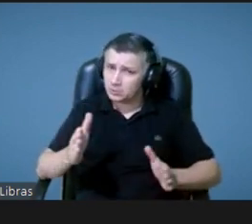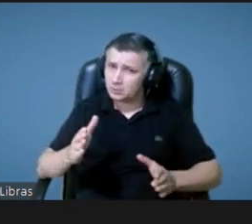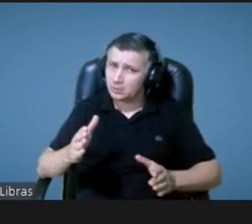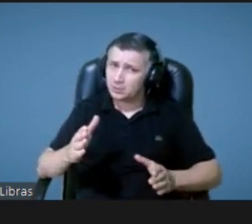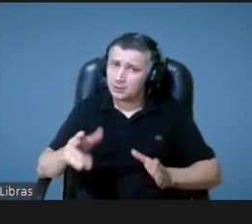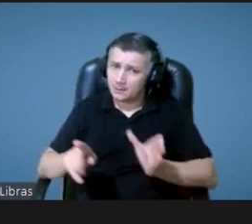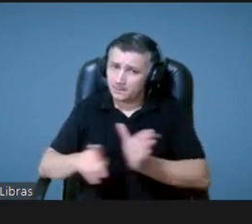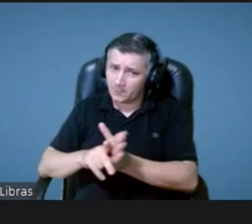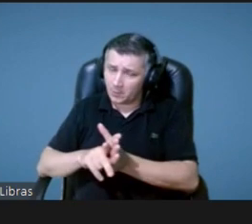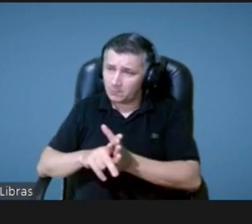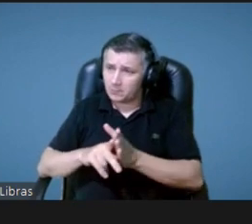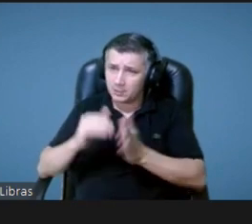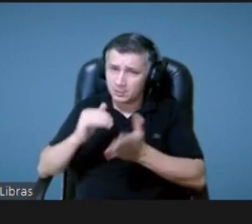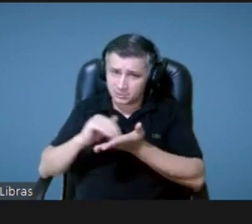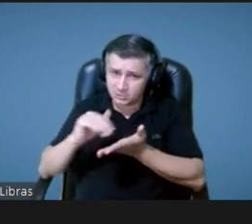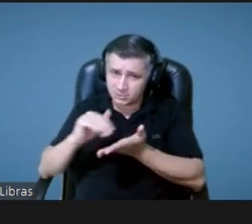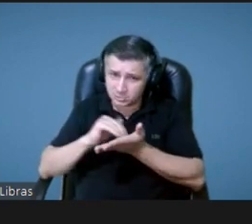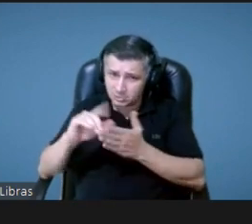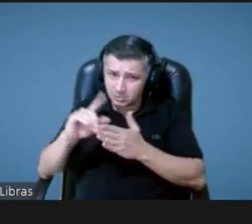We have